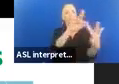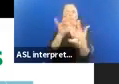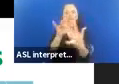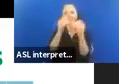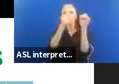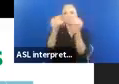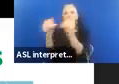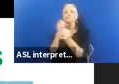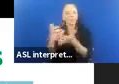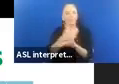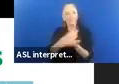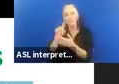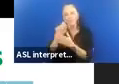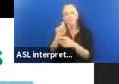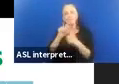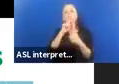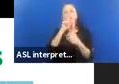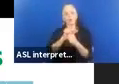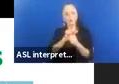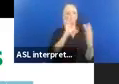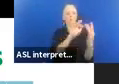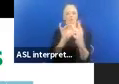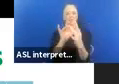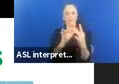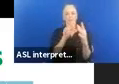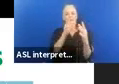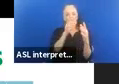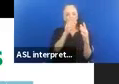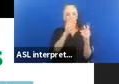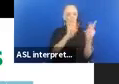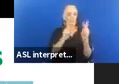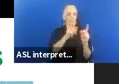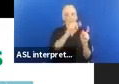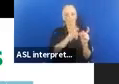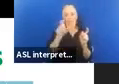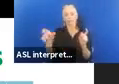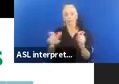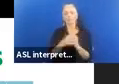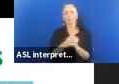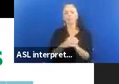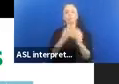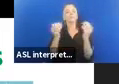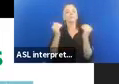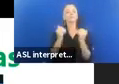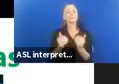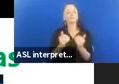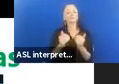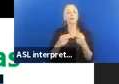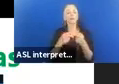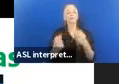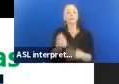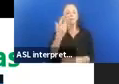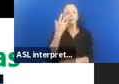So then I'll move to the next slide.